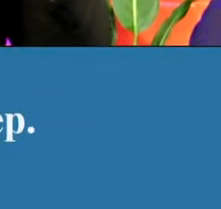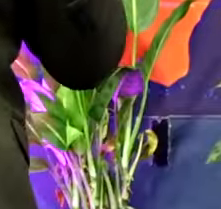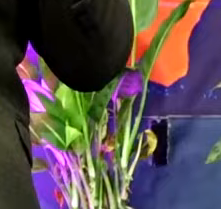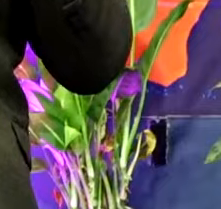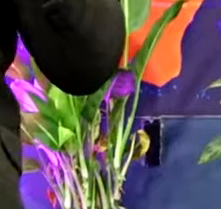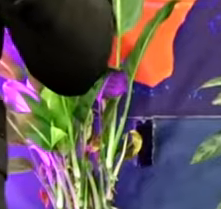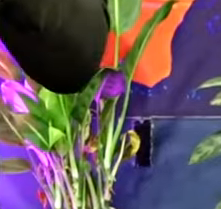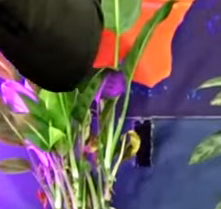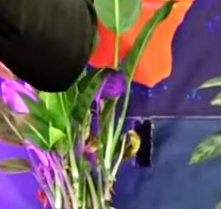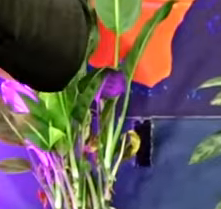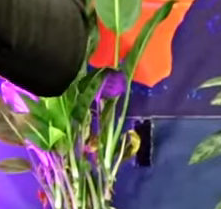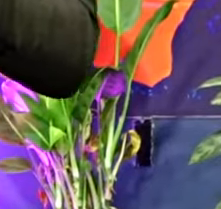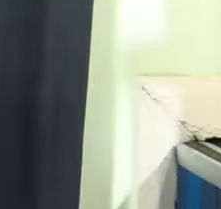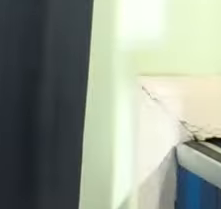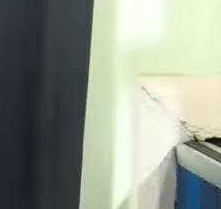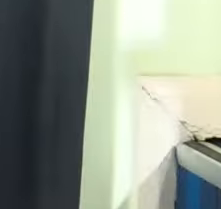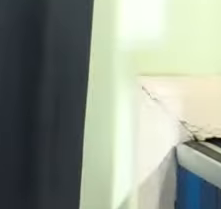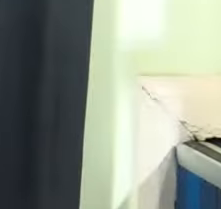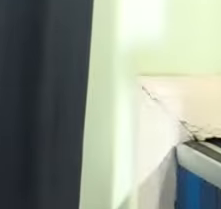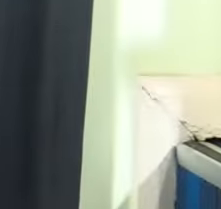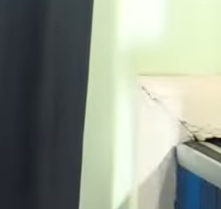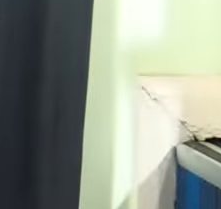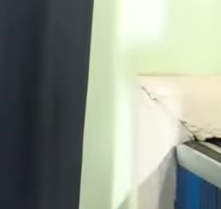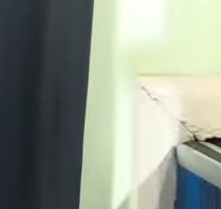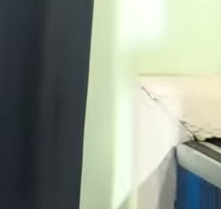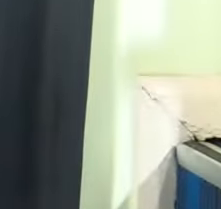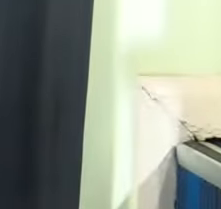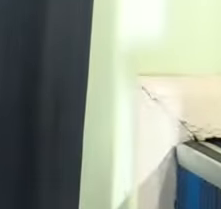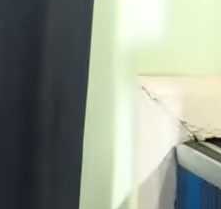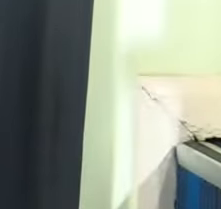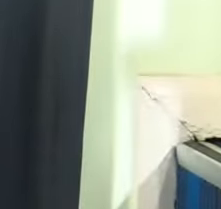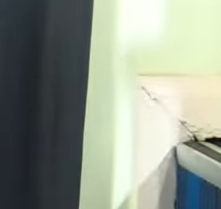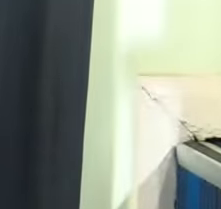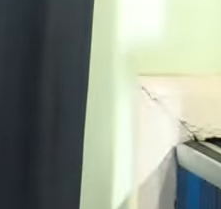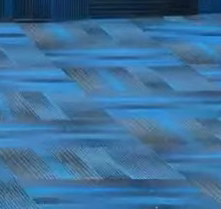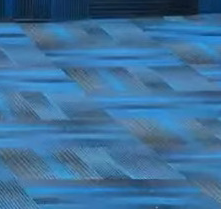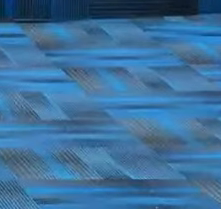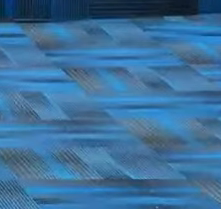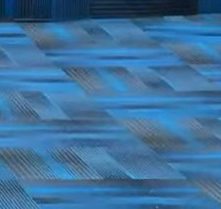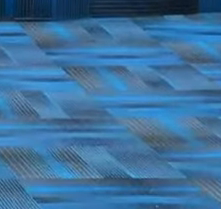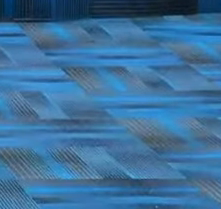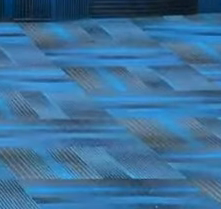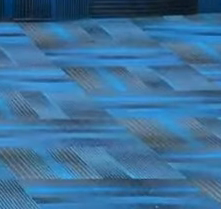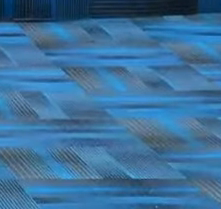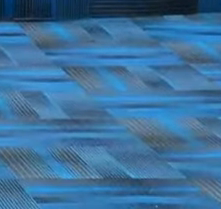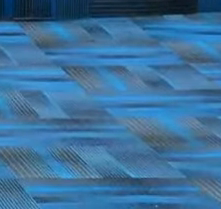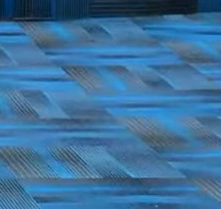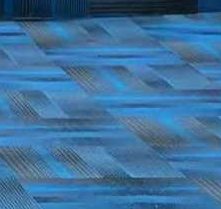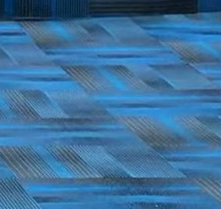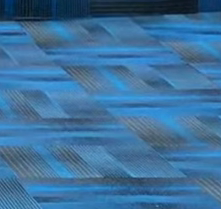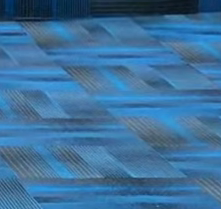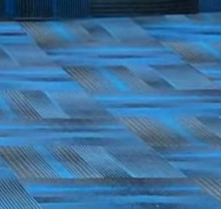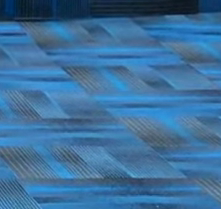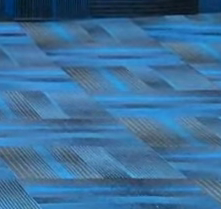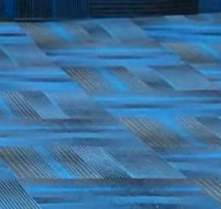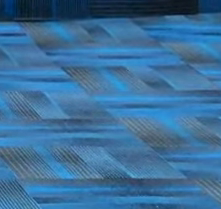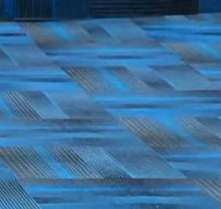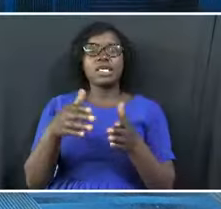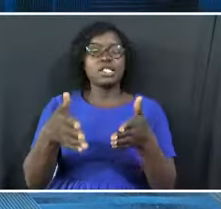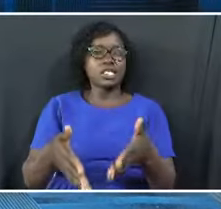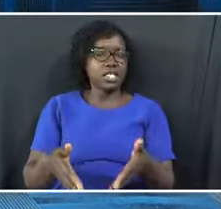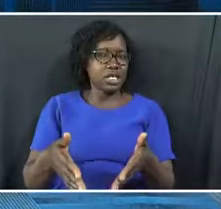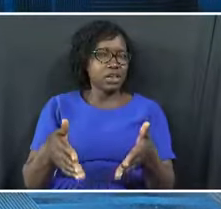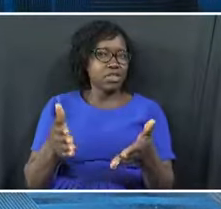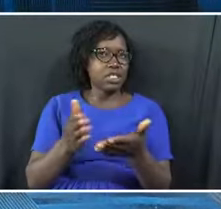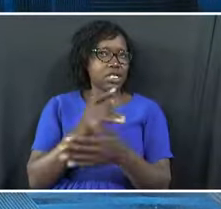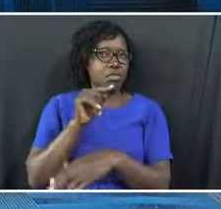Christ Jesus rose from the dead, he meant that even those who are in the grave at